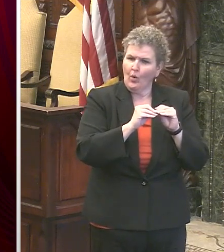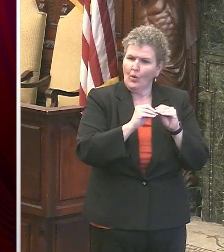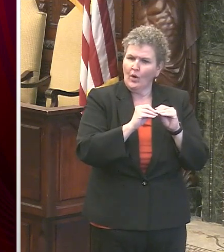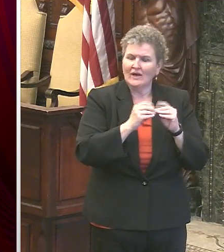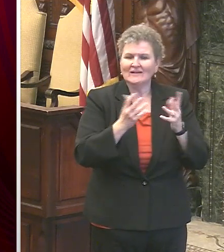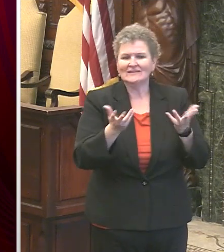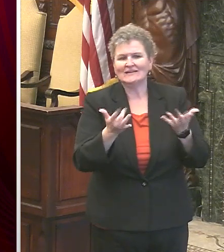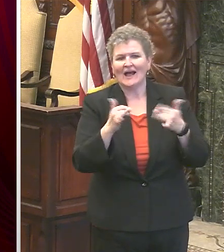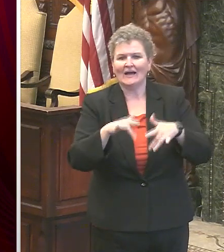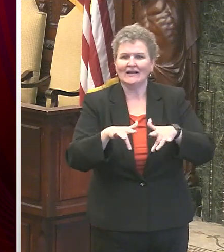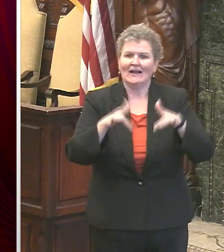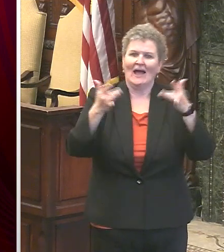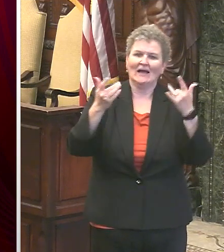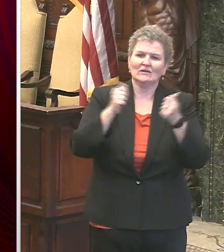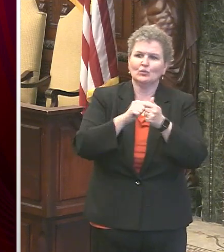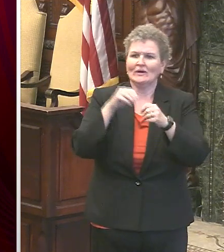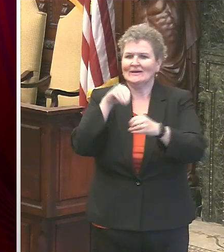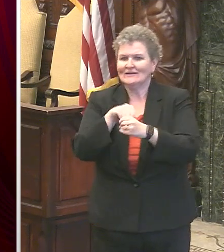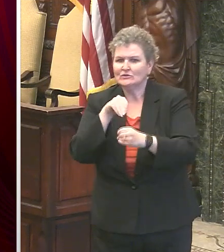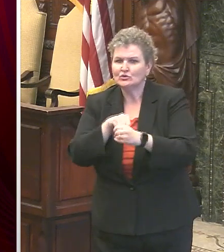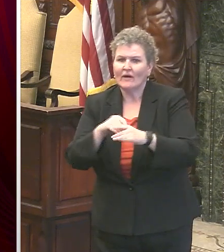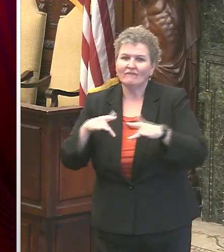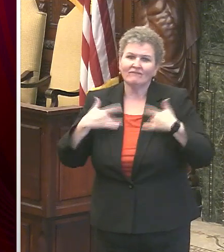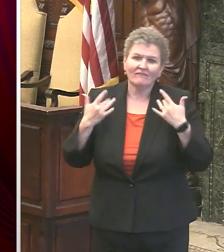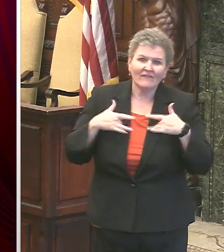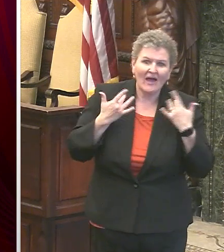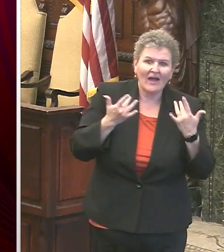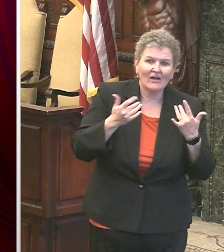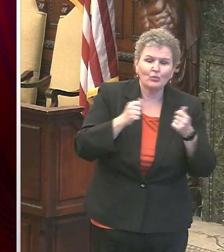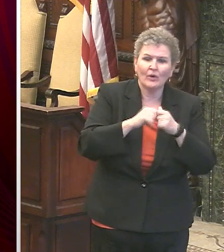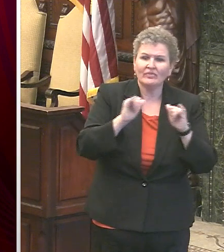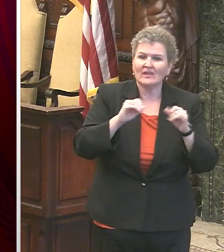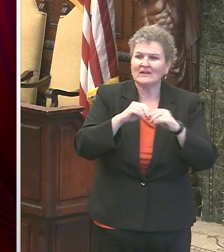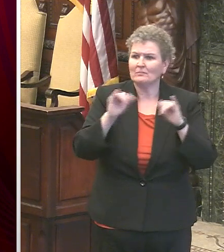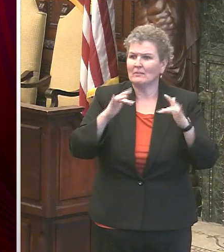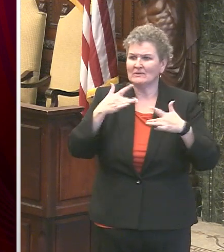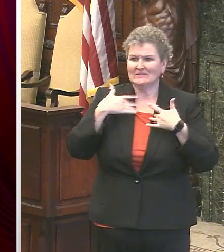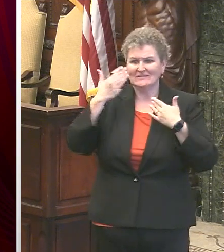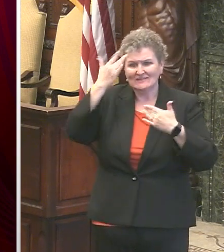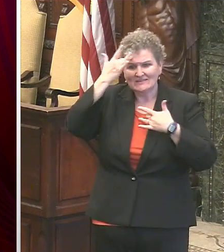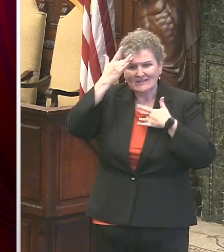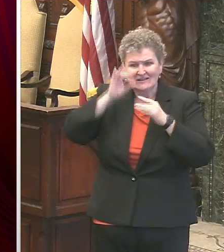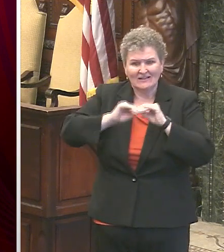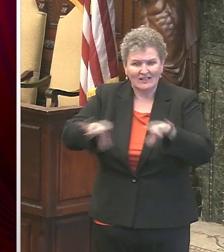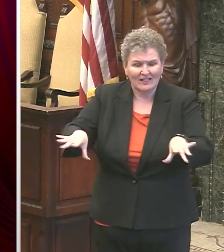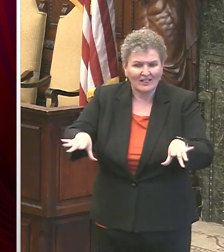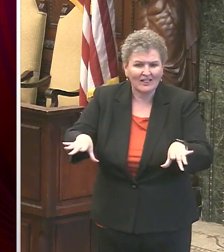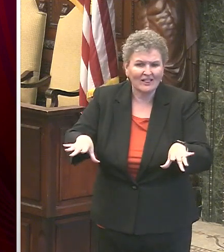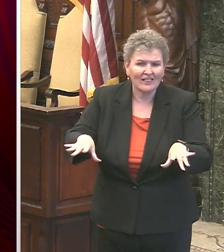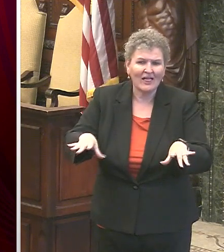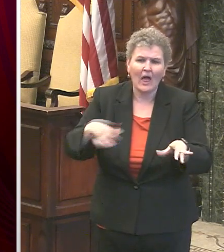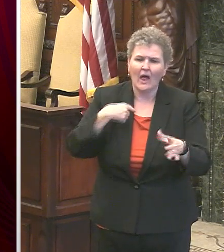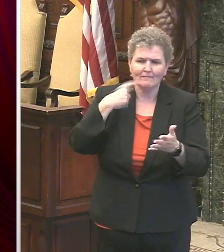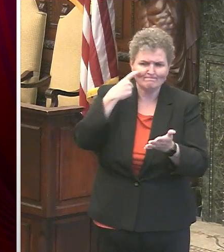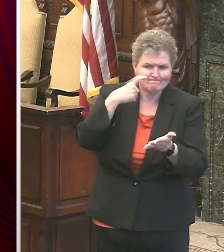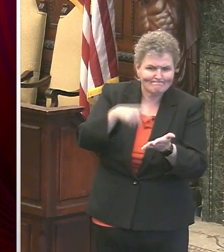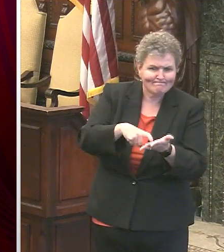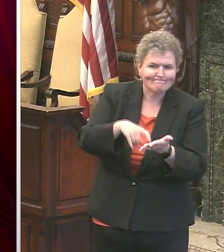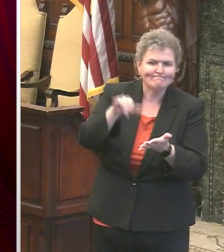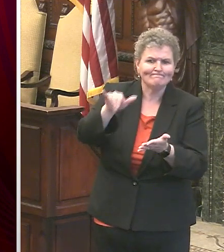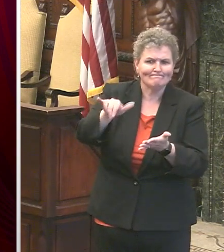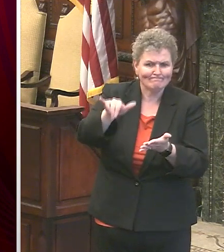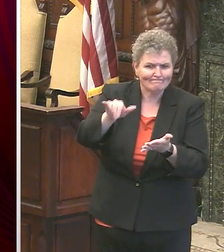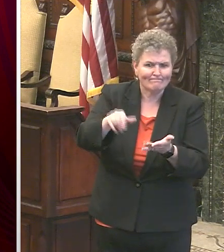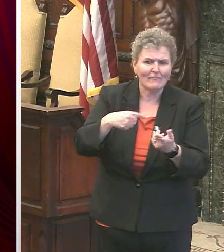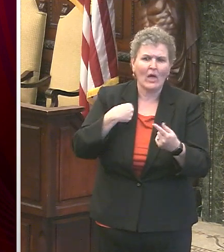easygoing with the indoor events. The indoor events are where people get sick. While I recognize they are hanging on, we're going to do